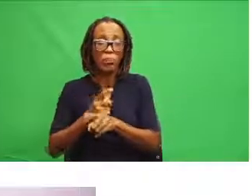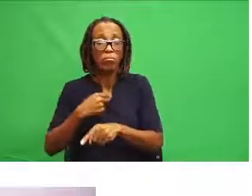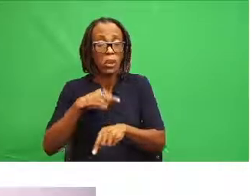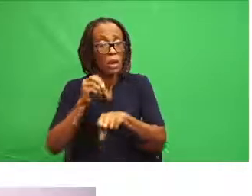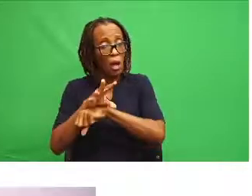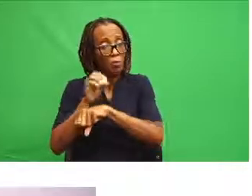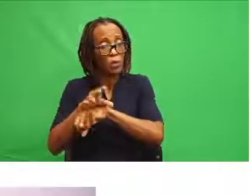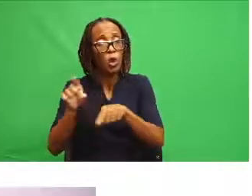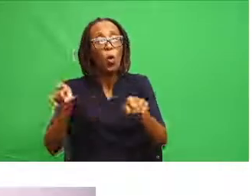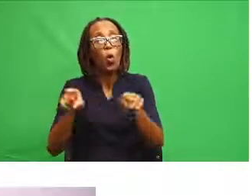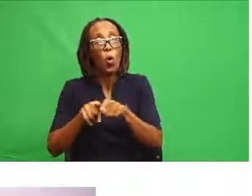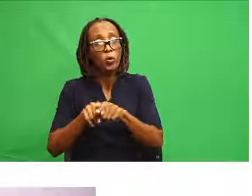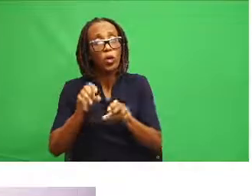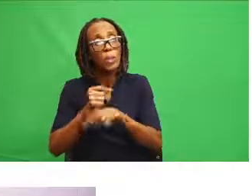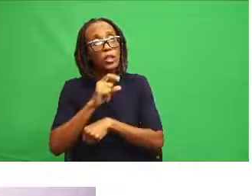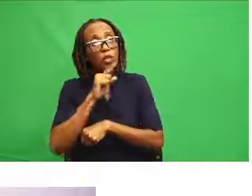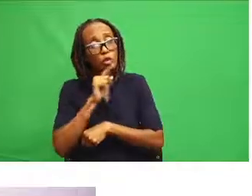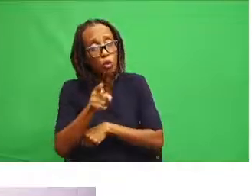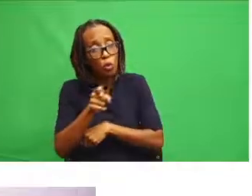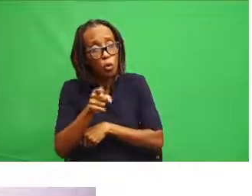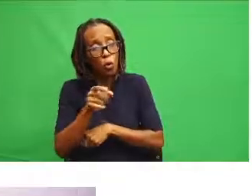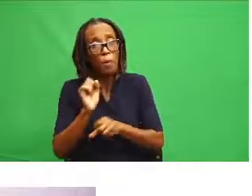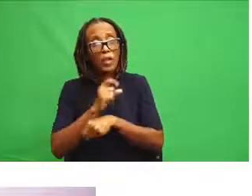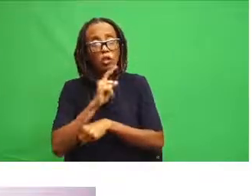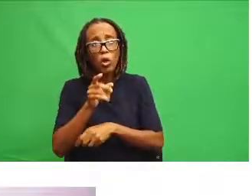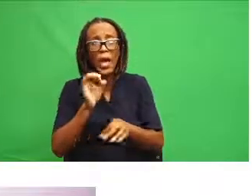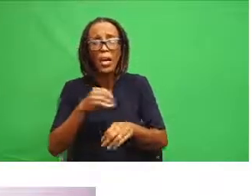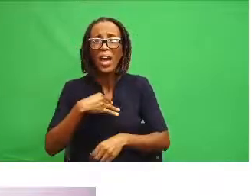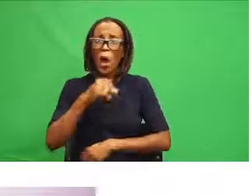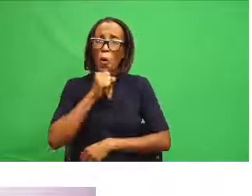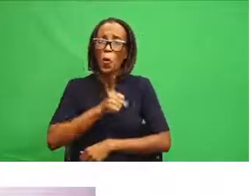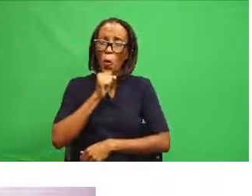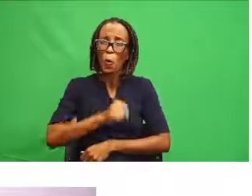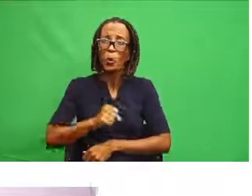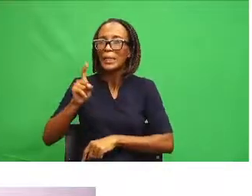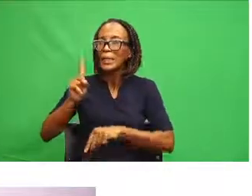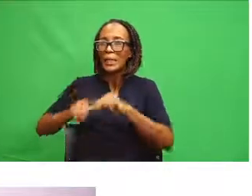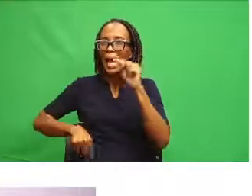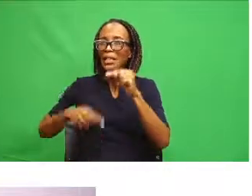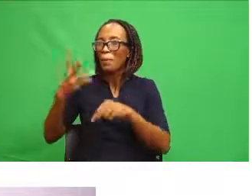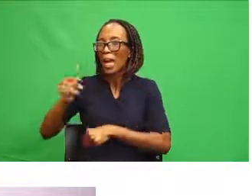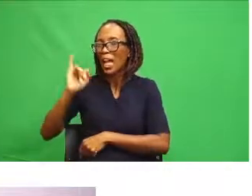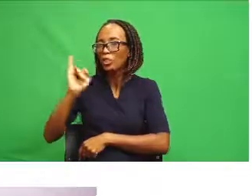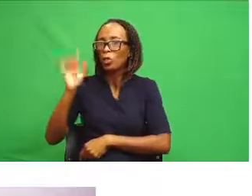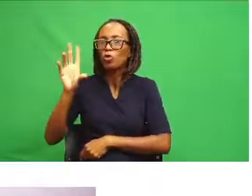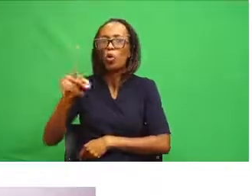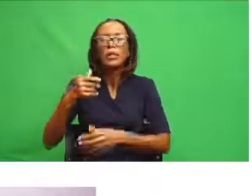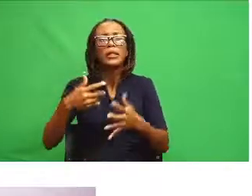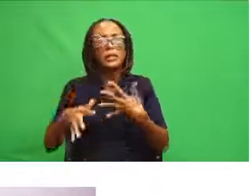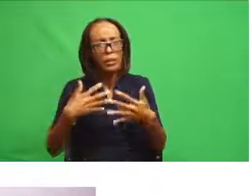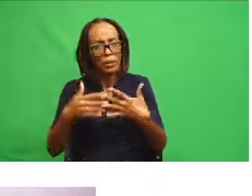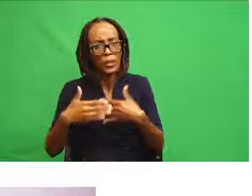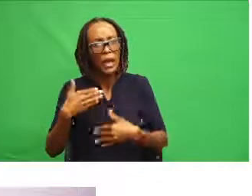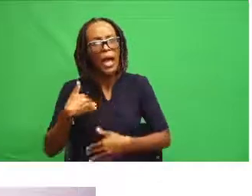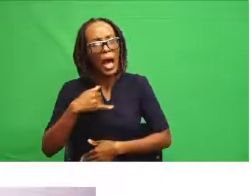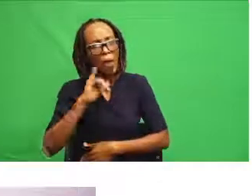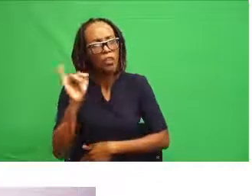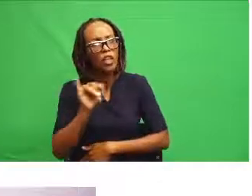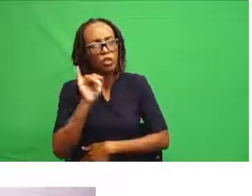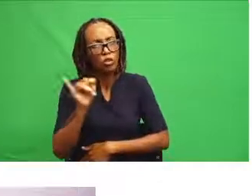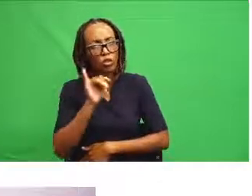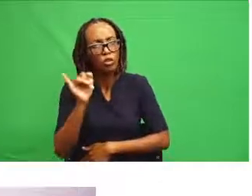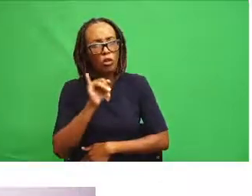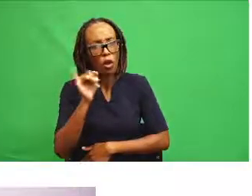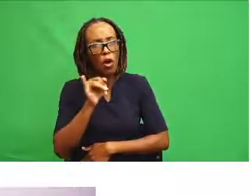say make sure you take advantage. If you're too old to qualify for insurance, there is an insurance benefit that is